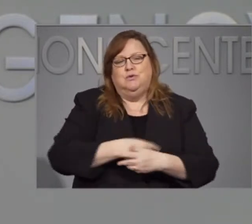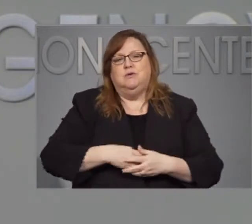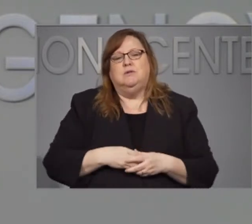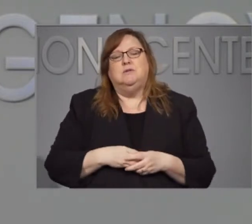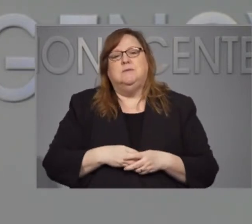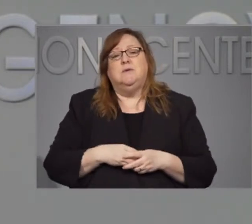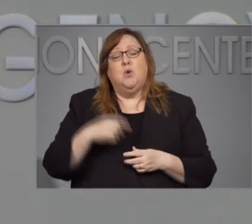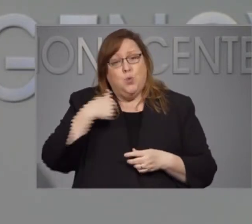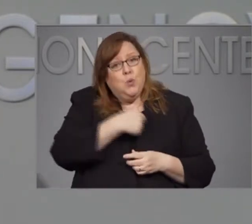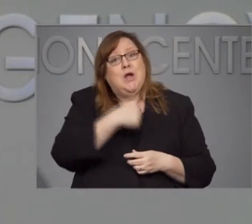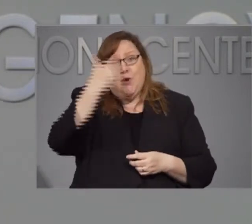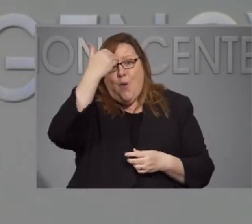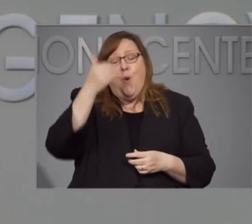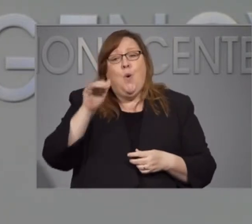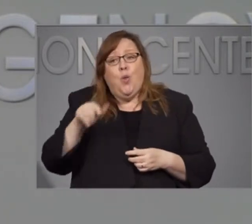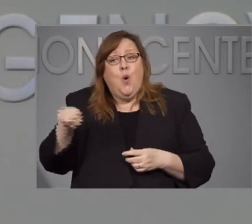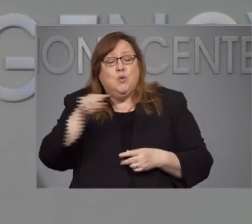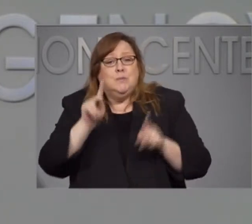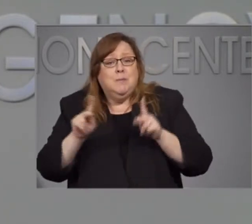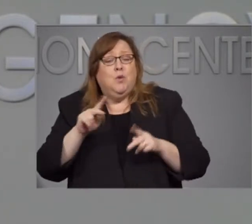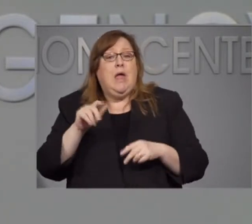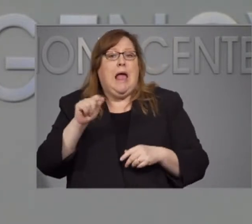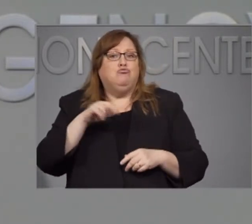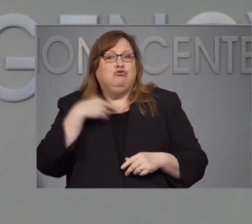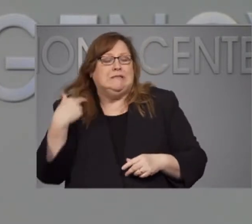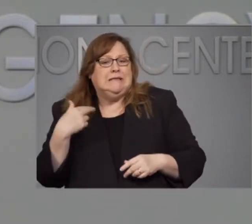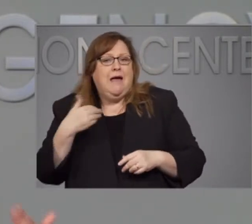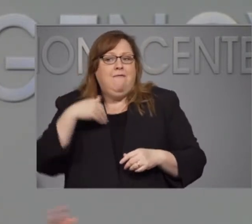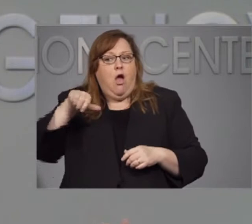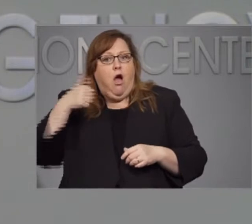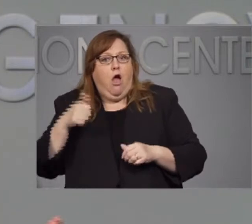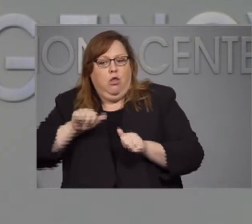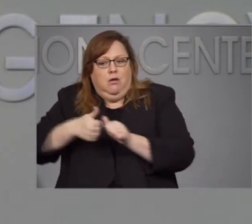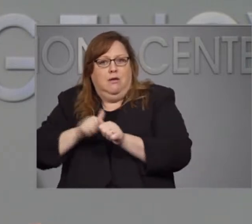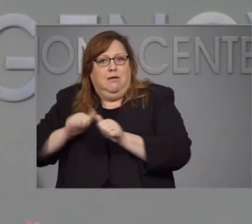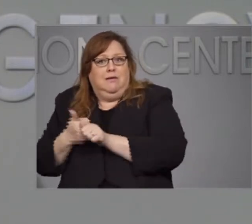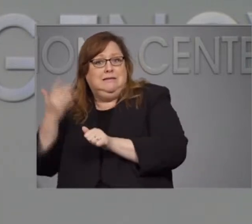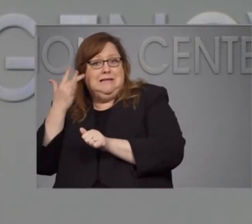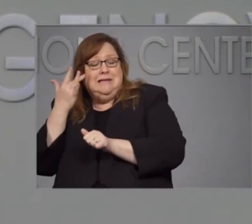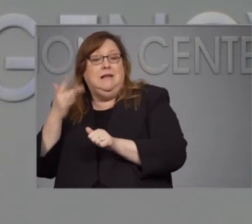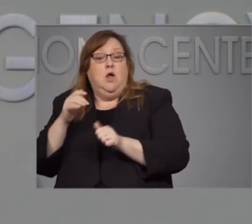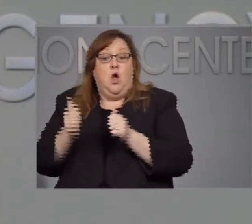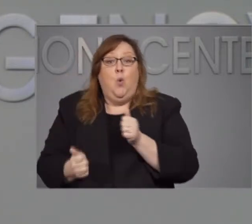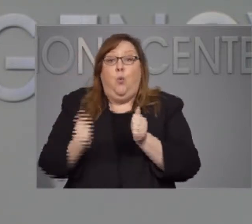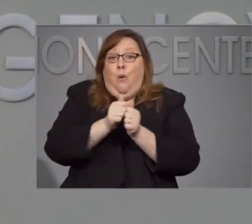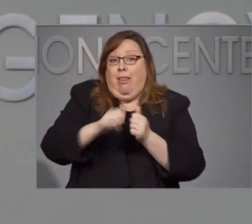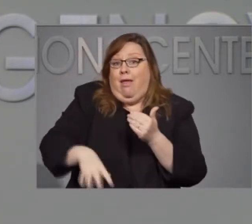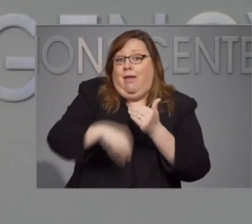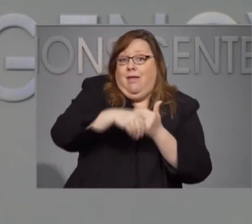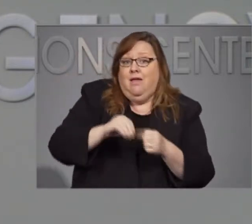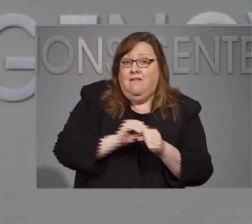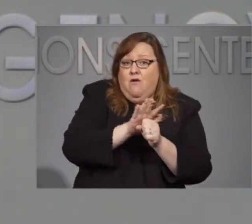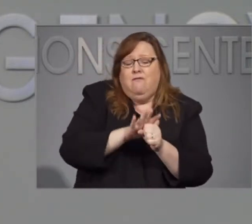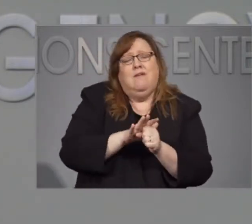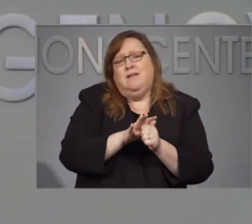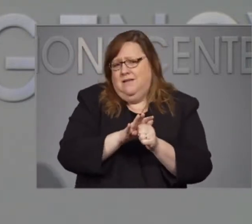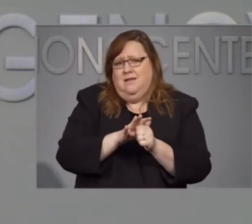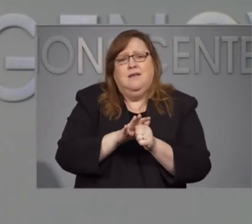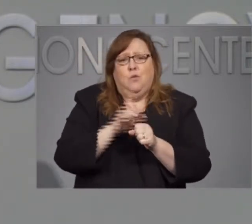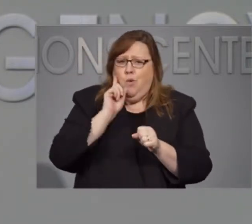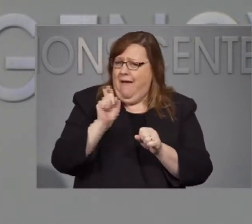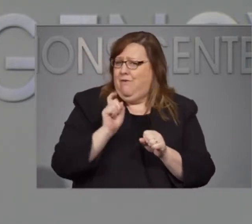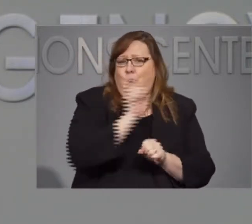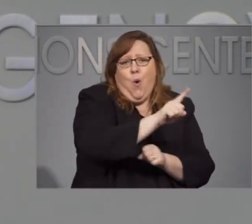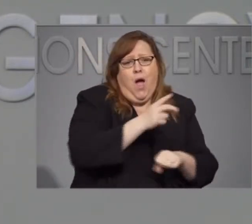more seriously ill. So as more people become ill, that percentage of people who will need hospitalization goes up. So I